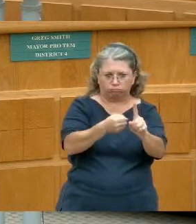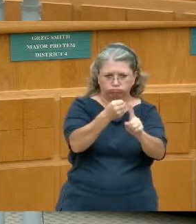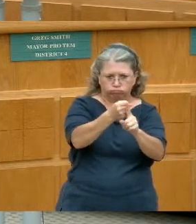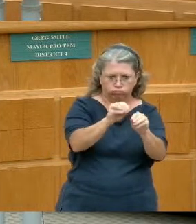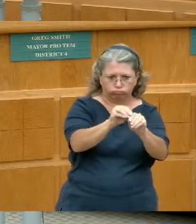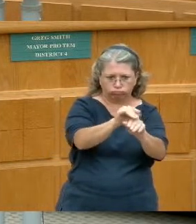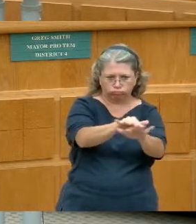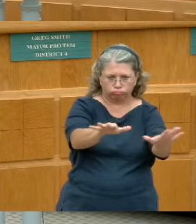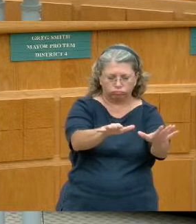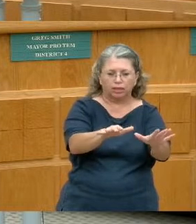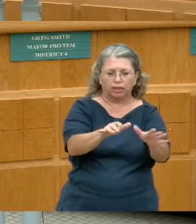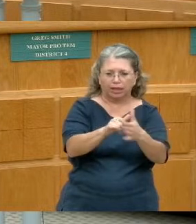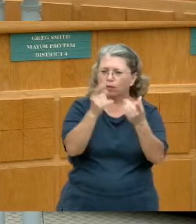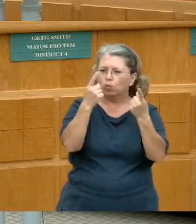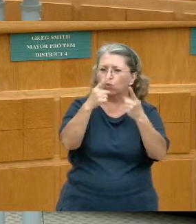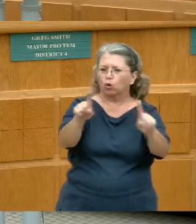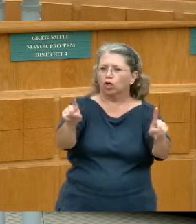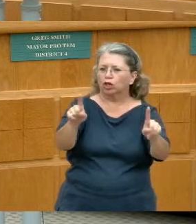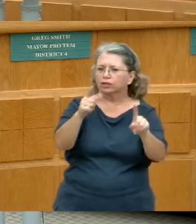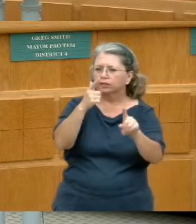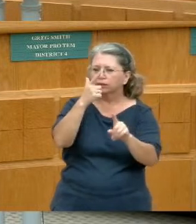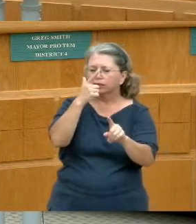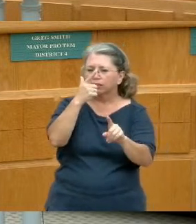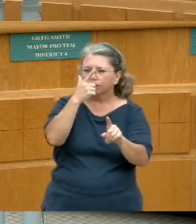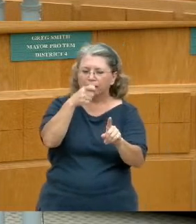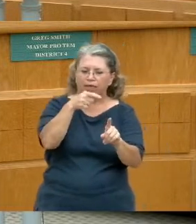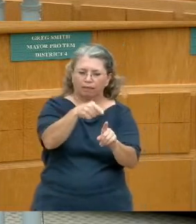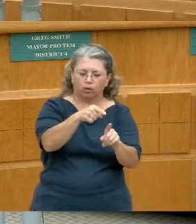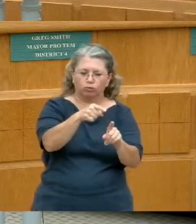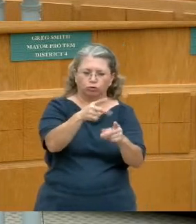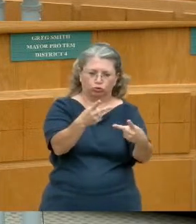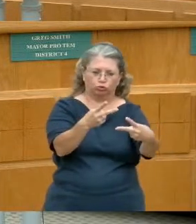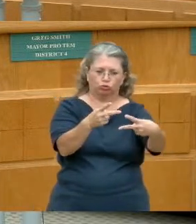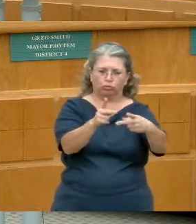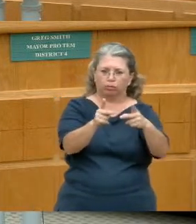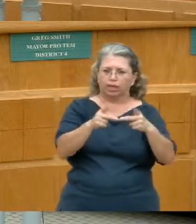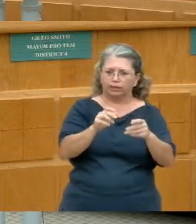tracing works. Compliance with the local authorities works. If you're a